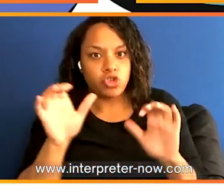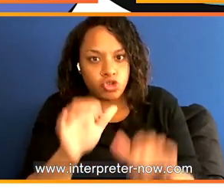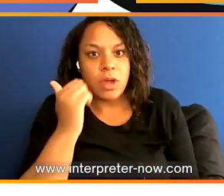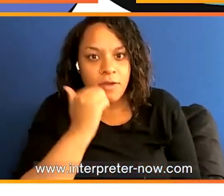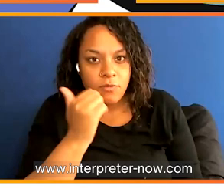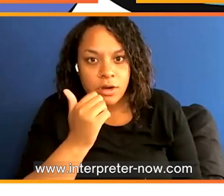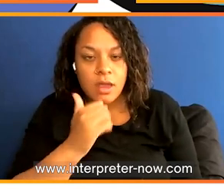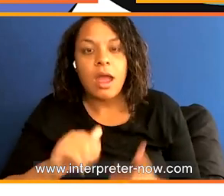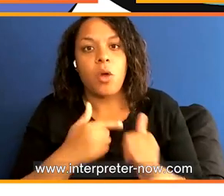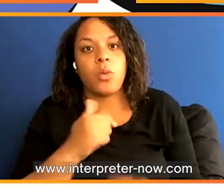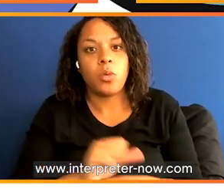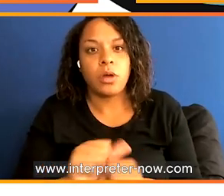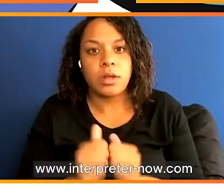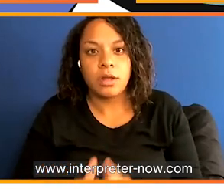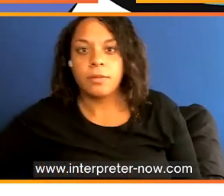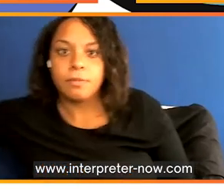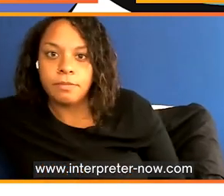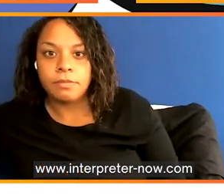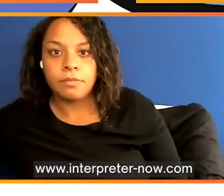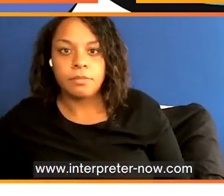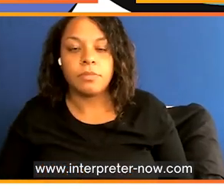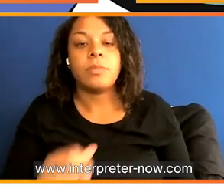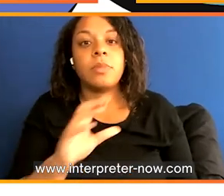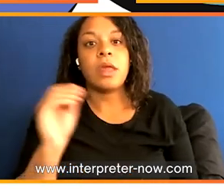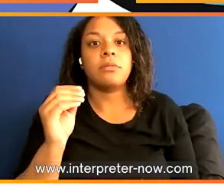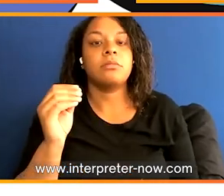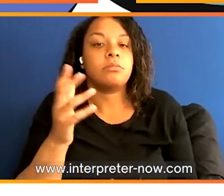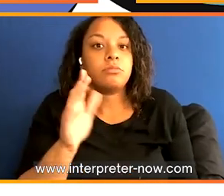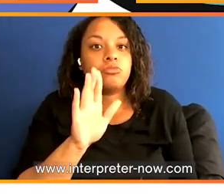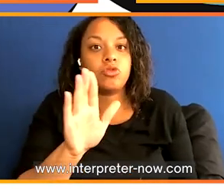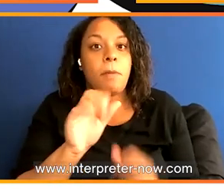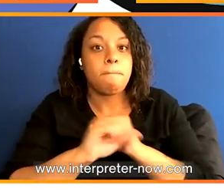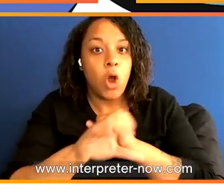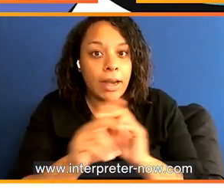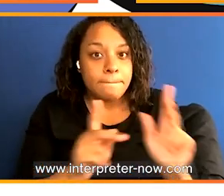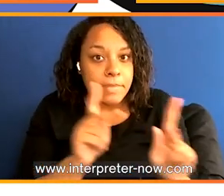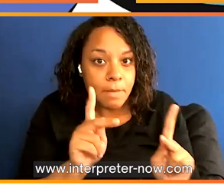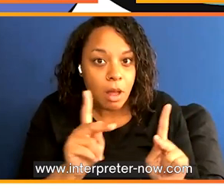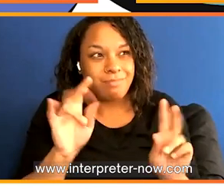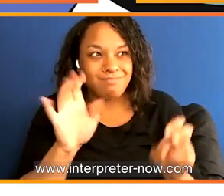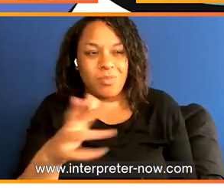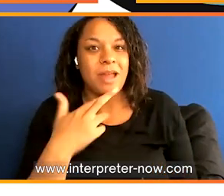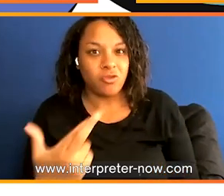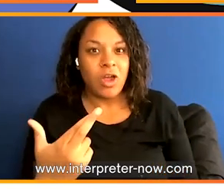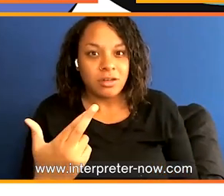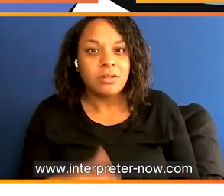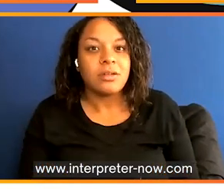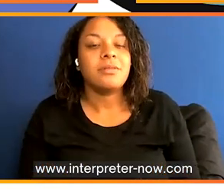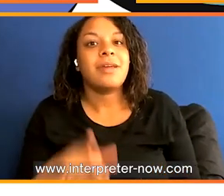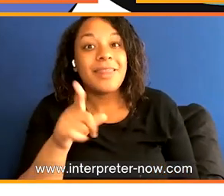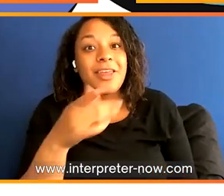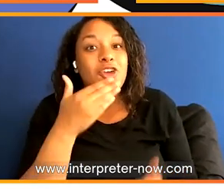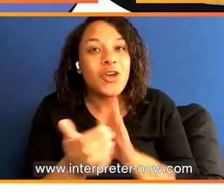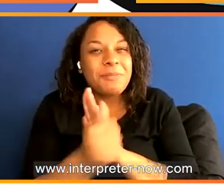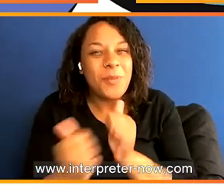hey, here's how we would do this every day and how we work together. And so, you know, and use your marketing people as